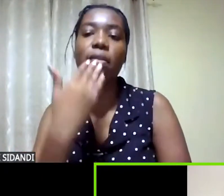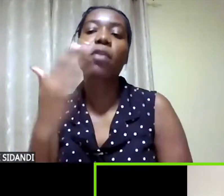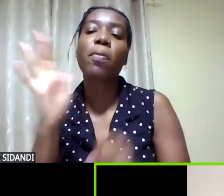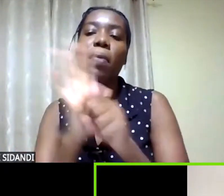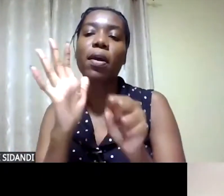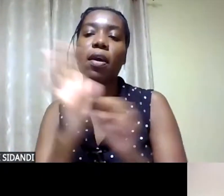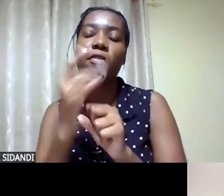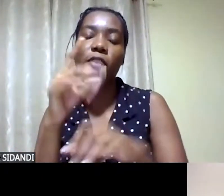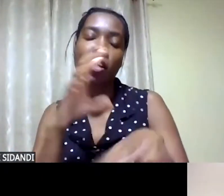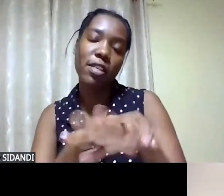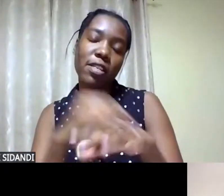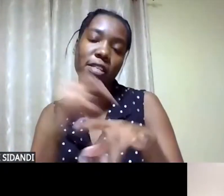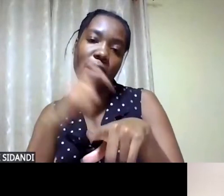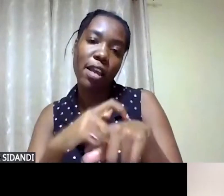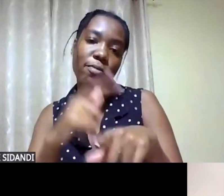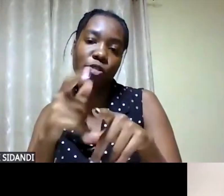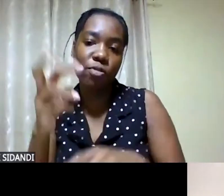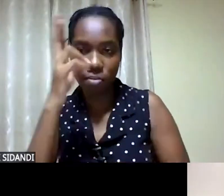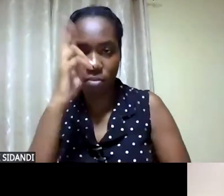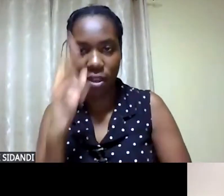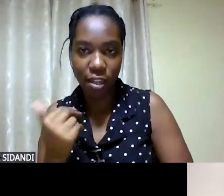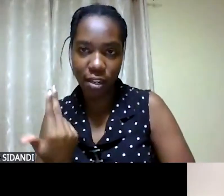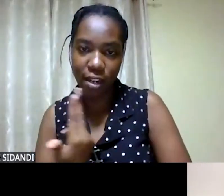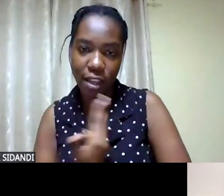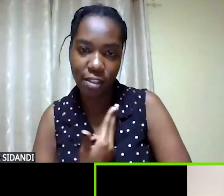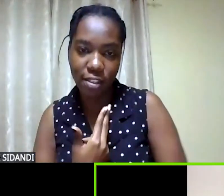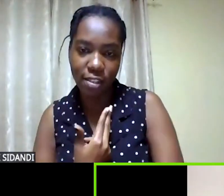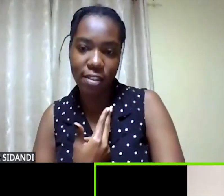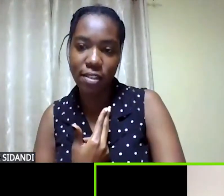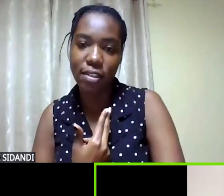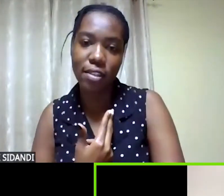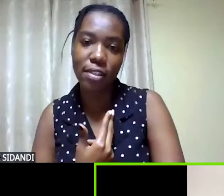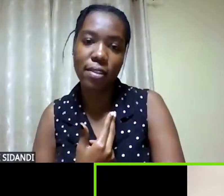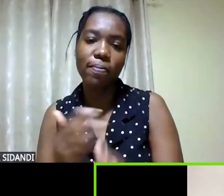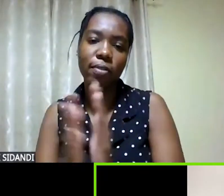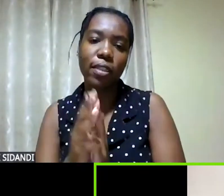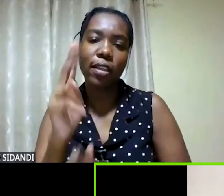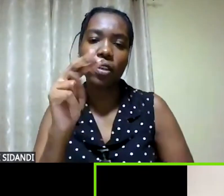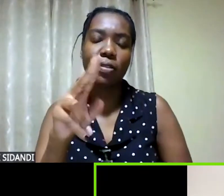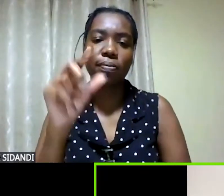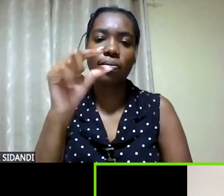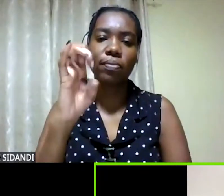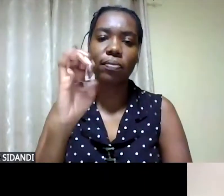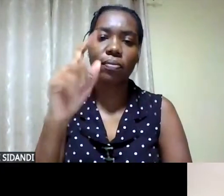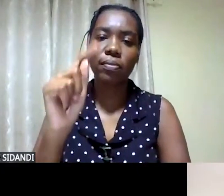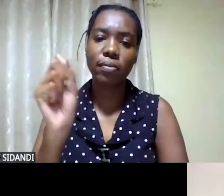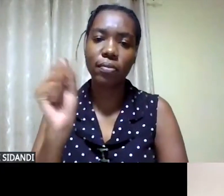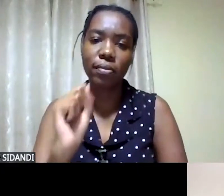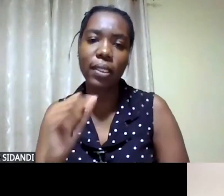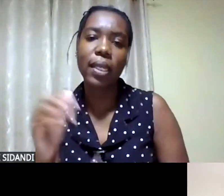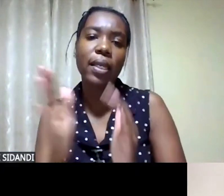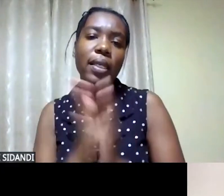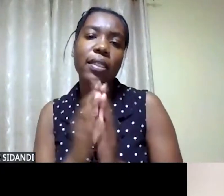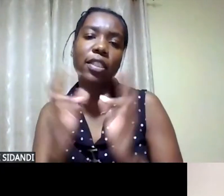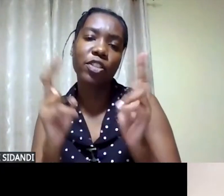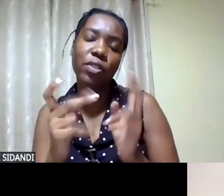us reminders and nuggets and perspectives. I am sure some of us didn't